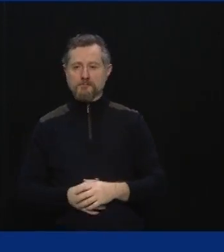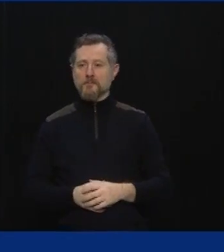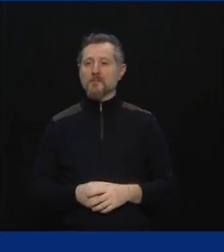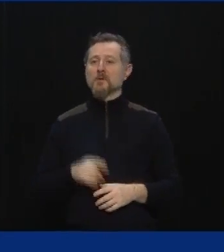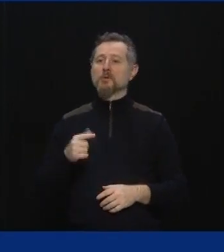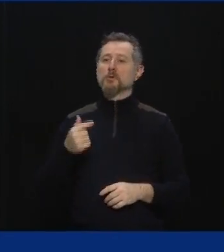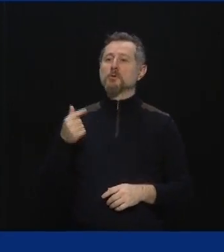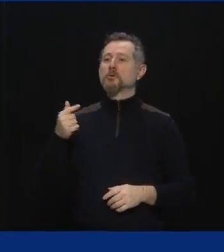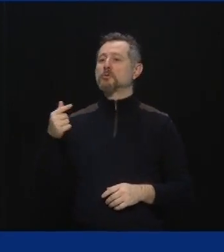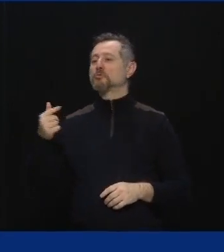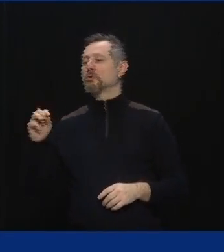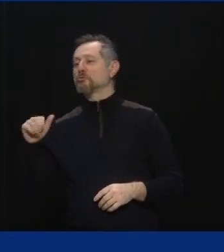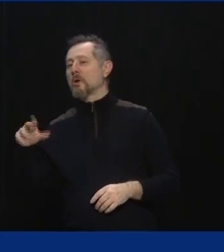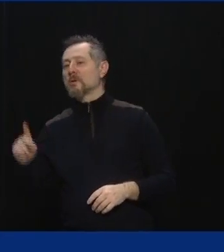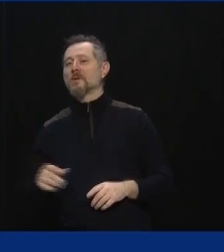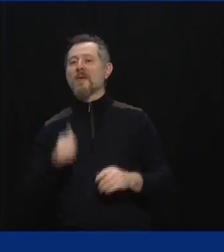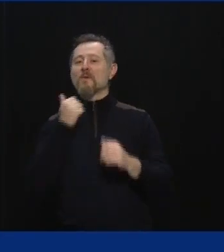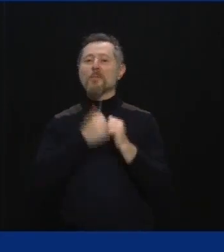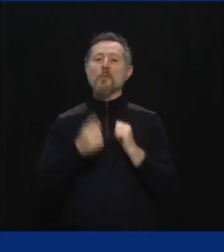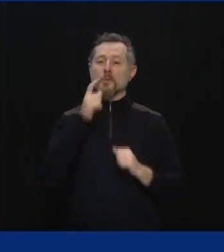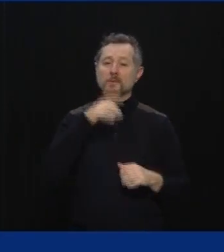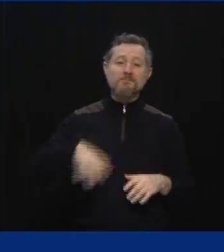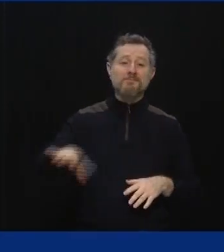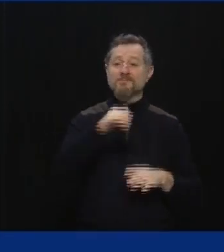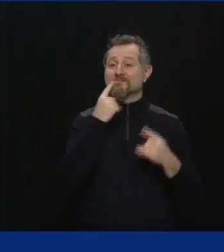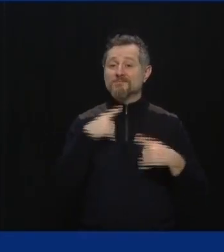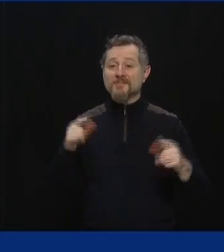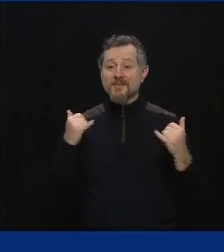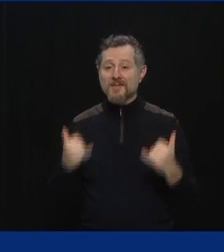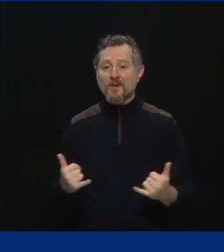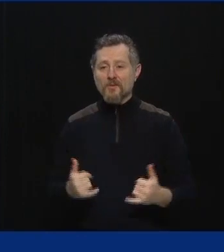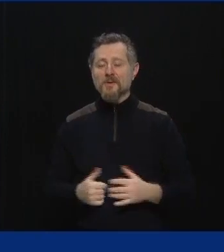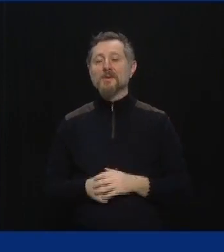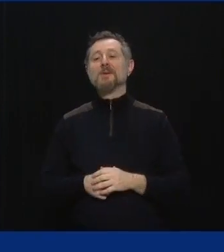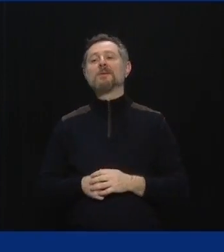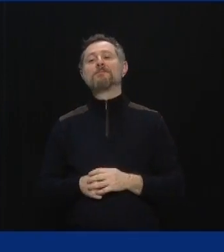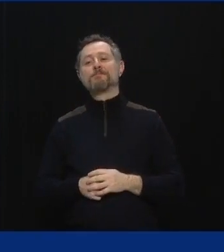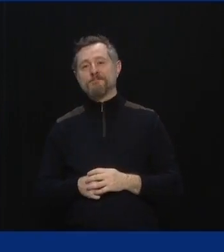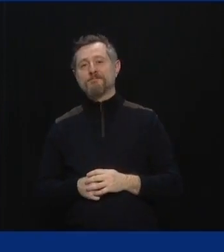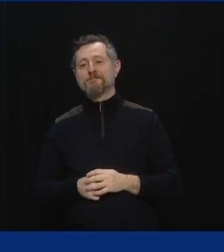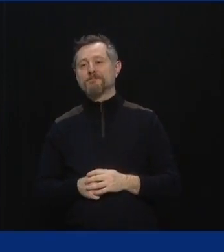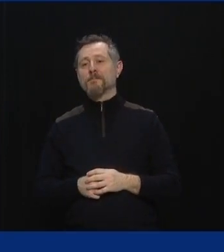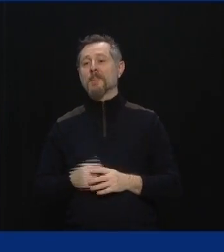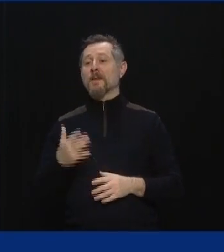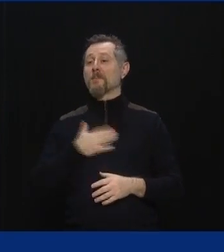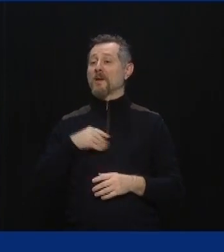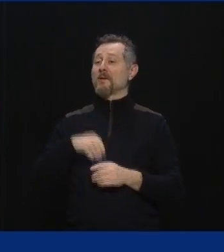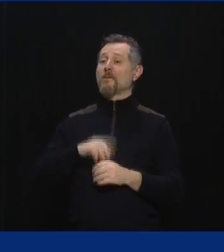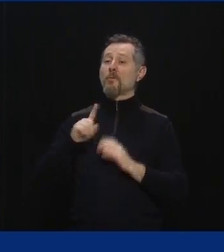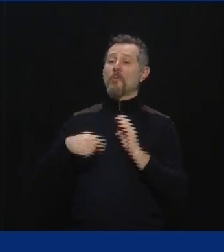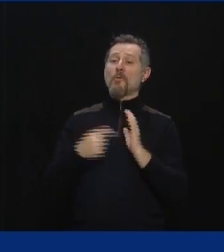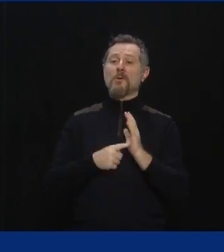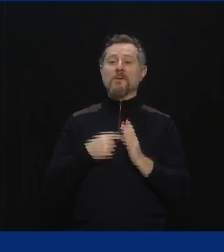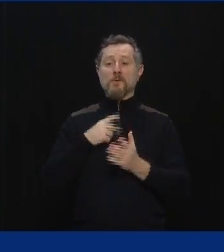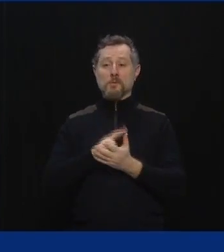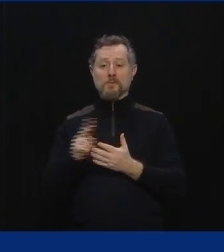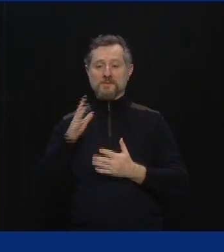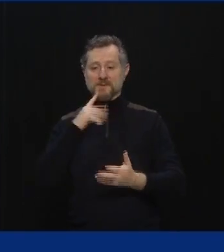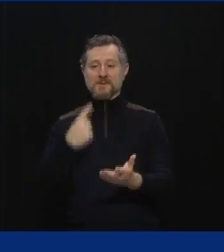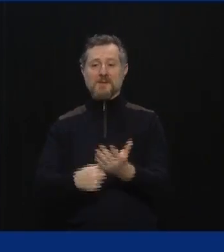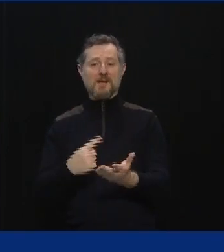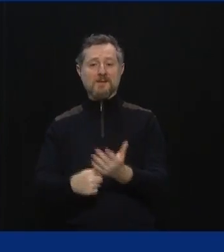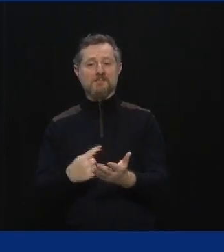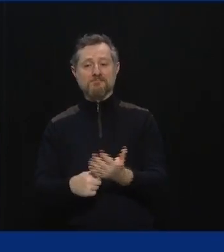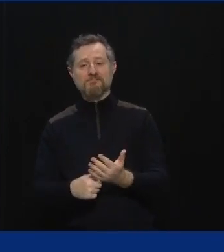to everybody who's made this day possible, I might have been in office probably 2 weeks when we started to talk about this project.